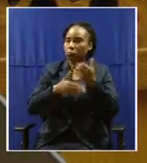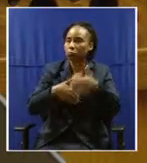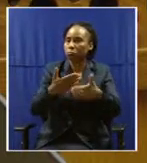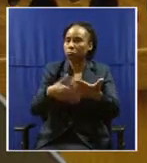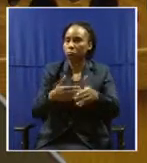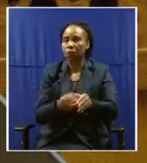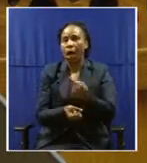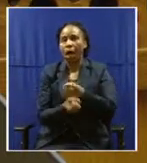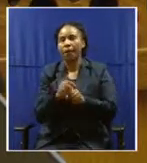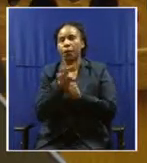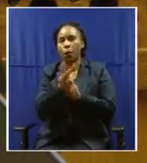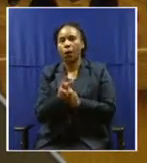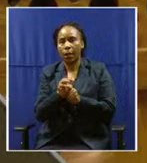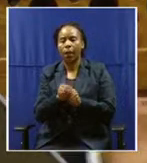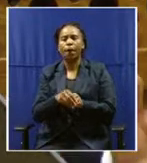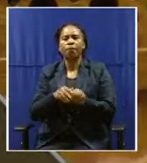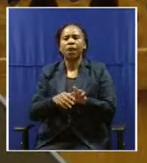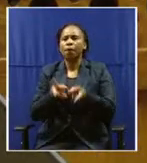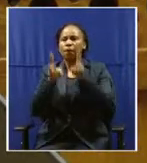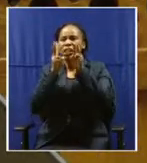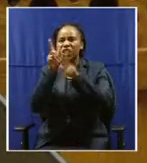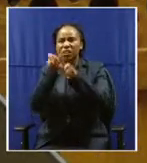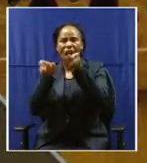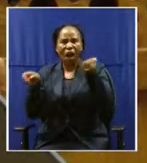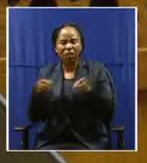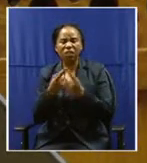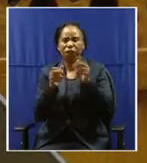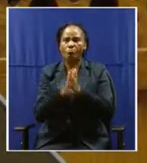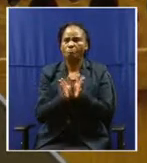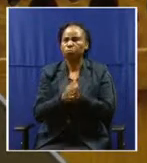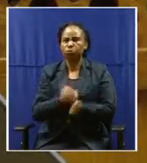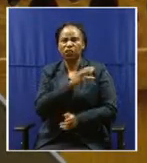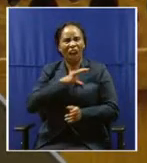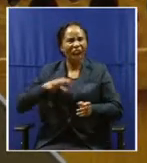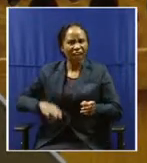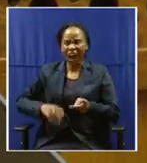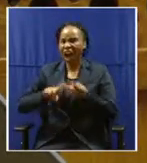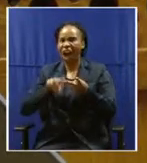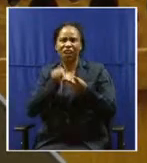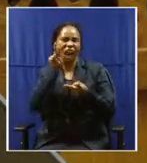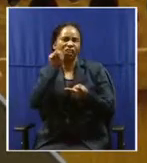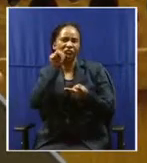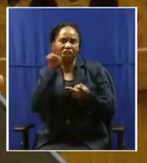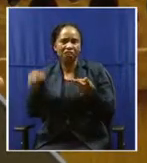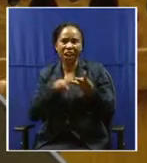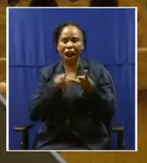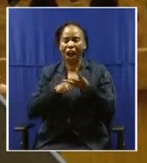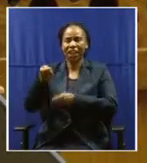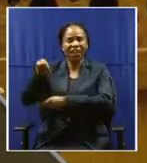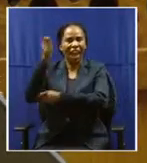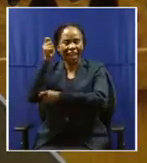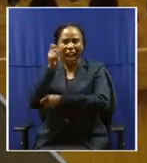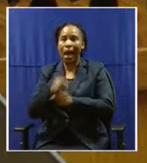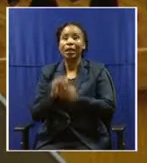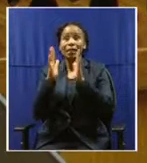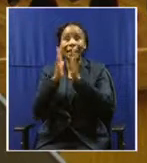e-visas to visitors from China, India, Nigeria, Kenya, and 10 other countries in the